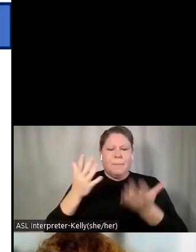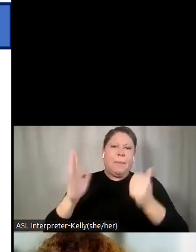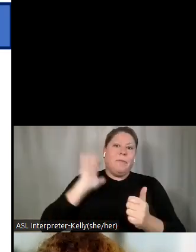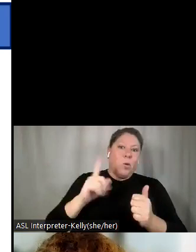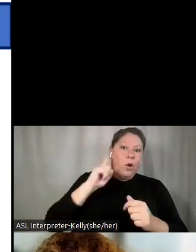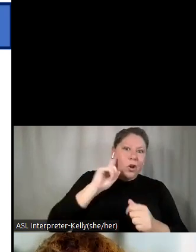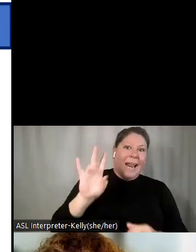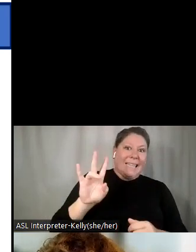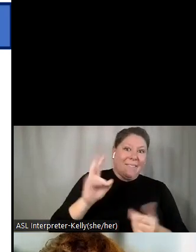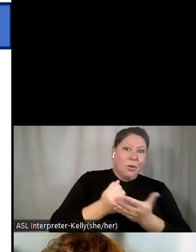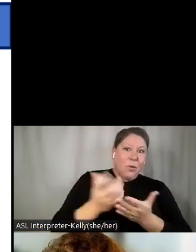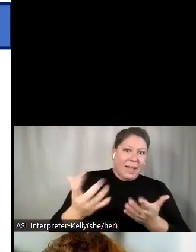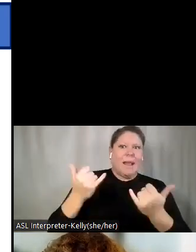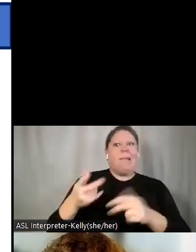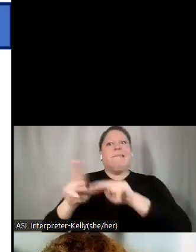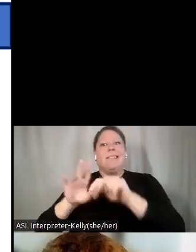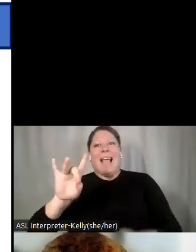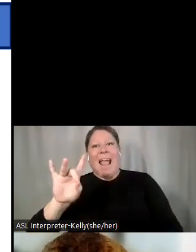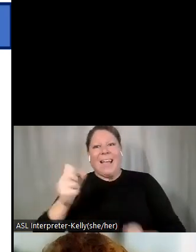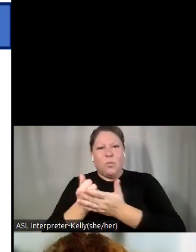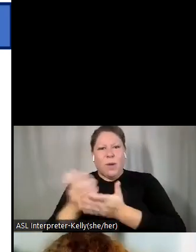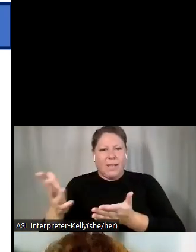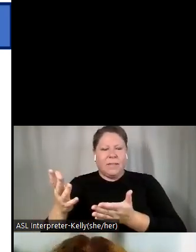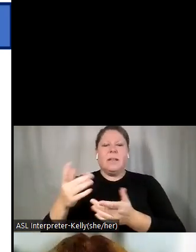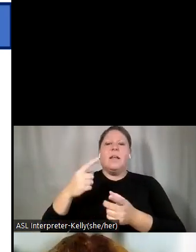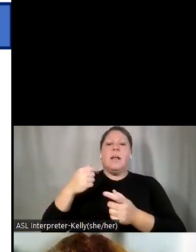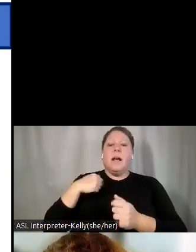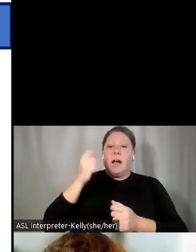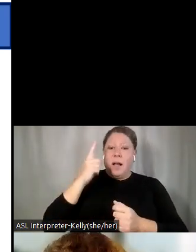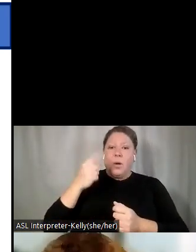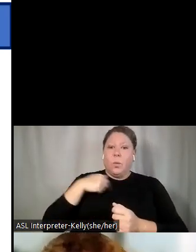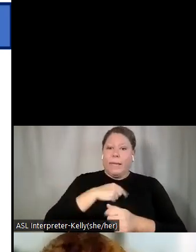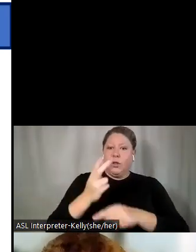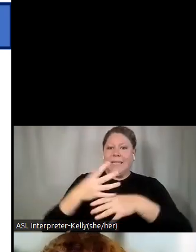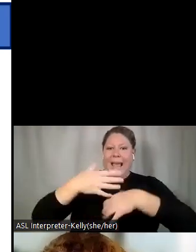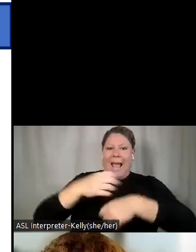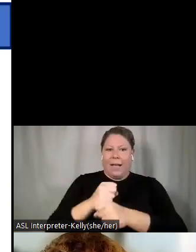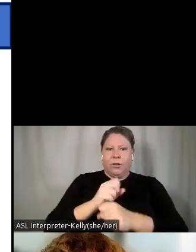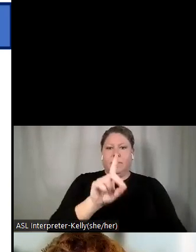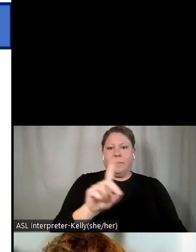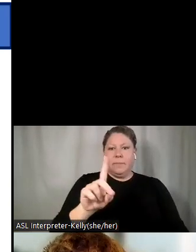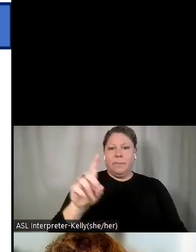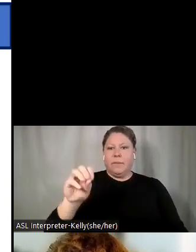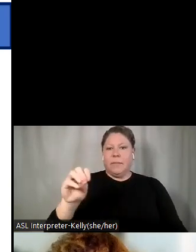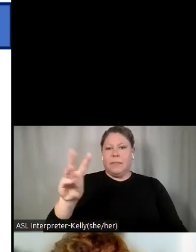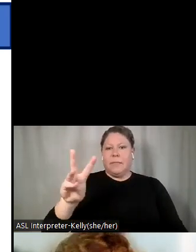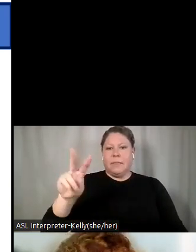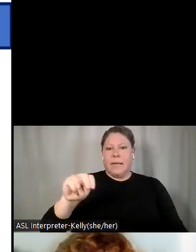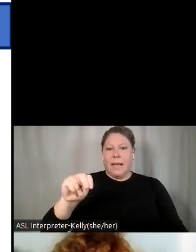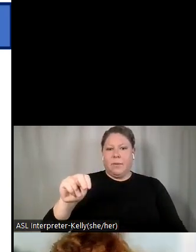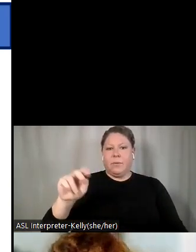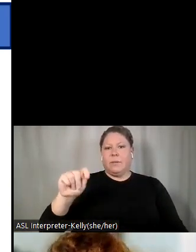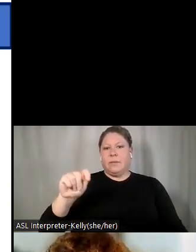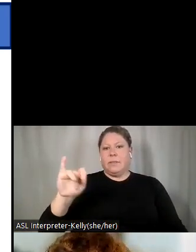now they're the 8 wastes. At CDPH, we use the acronym downtime. There are some other acronyms out there, but this was actually the